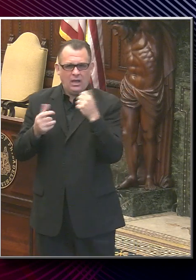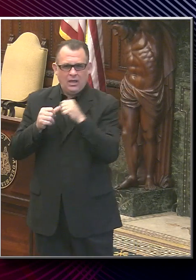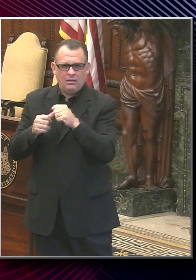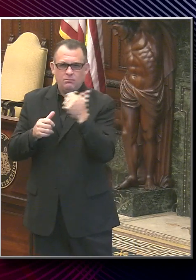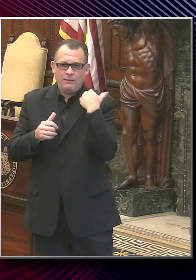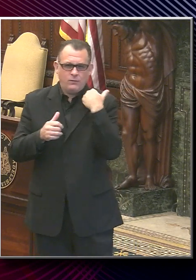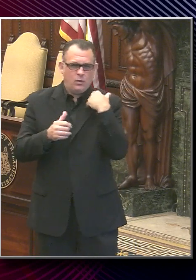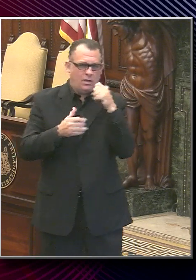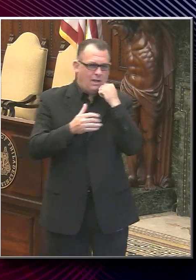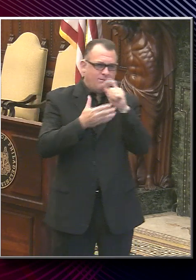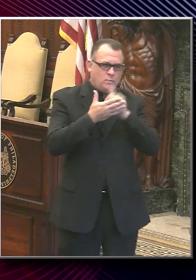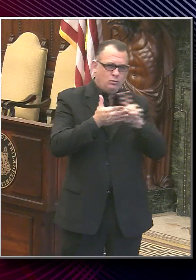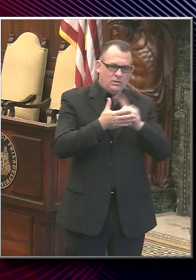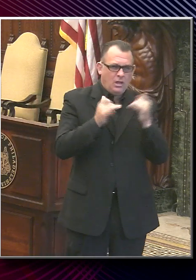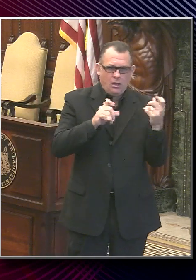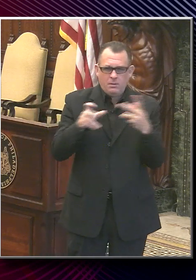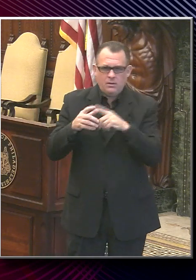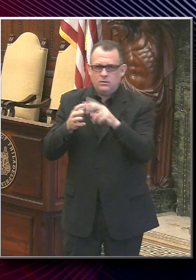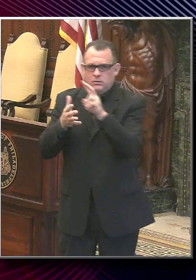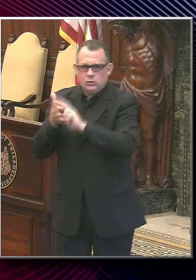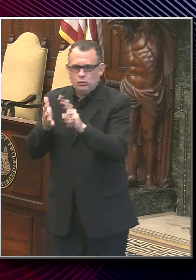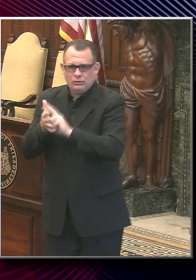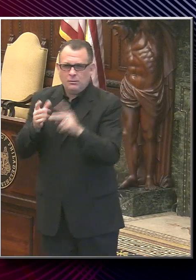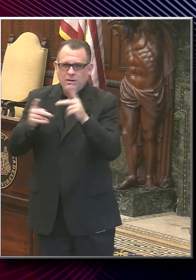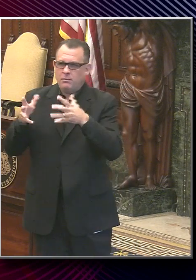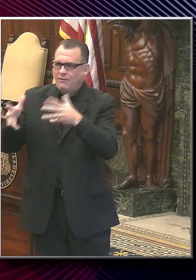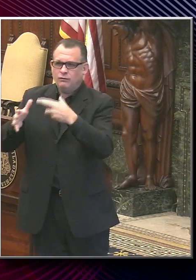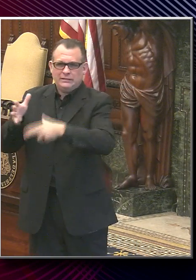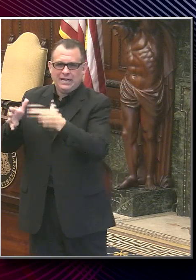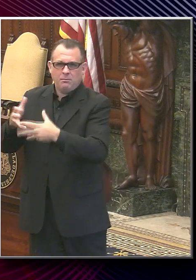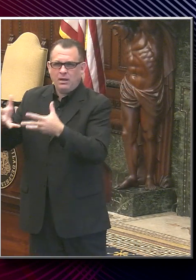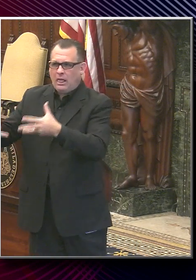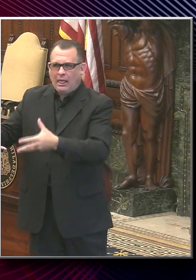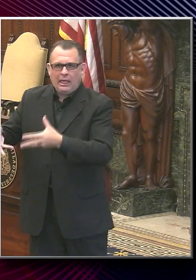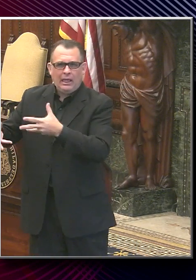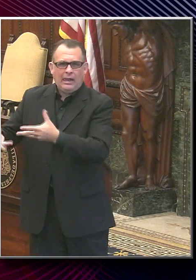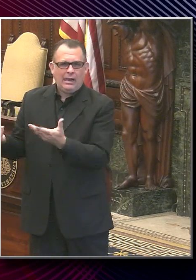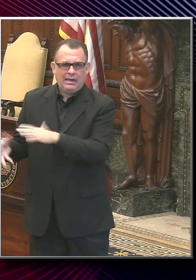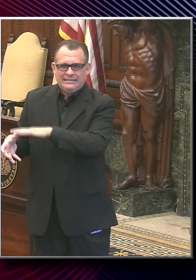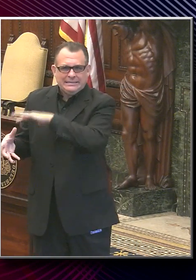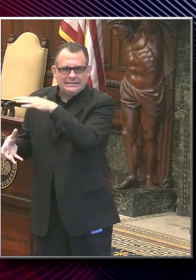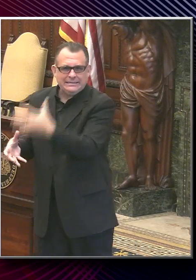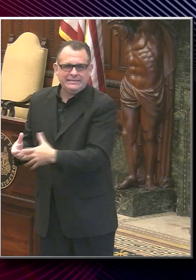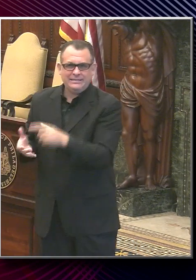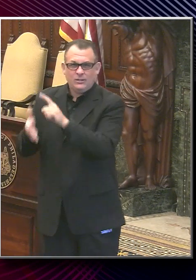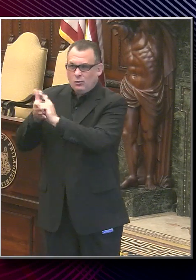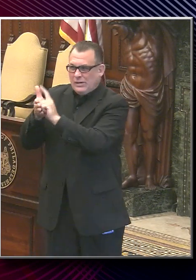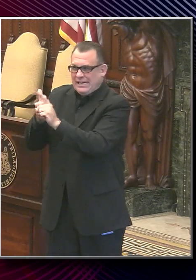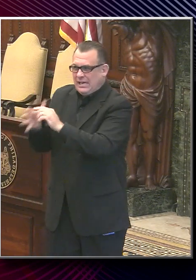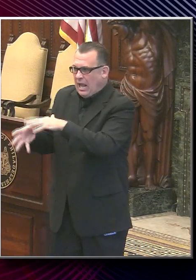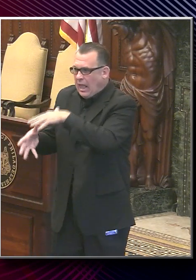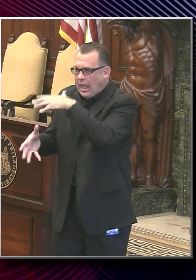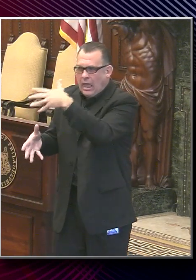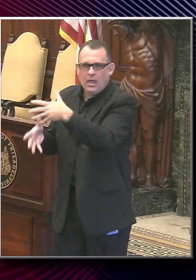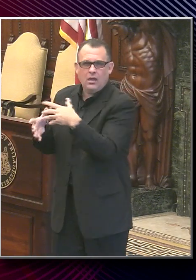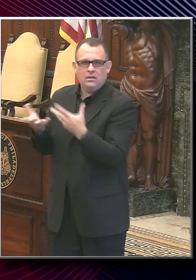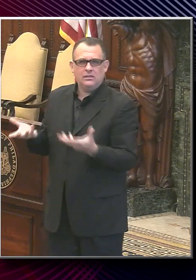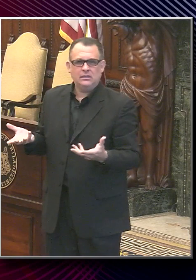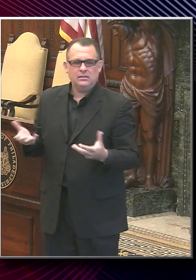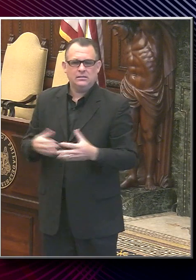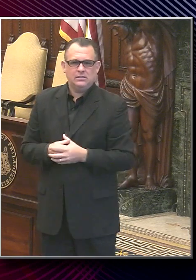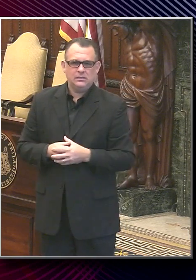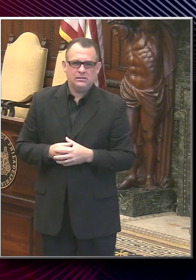keep up, rather than have people leaving their recycling out and going sometimes a couple of weeks without it being collected.